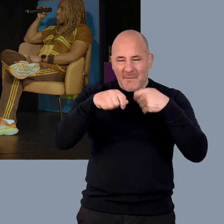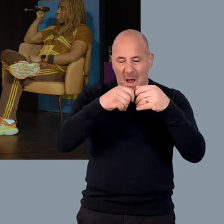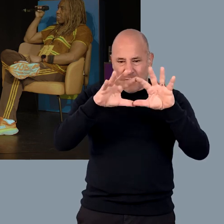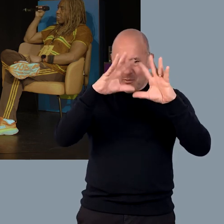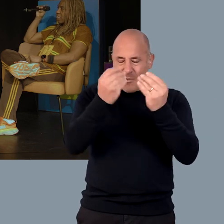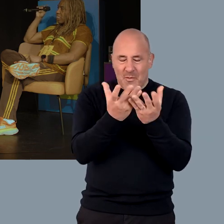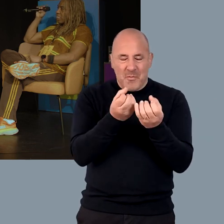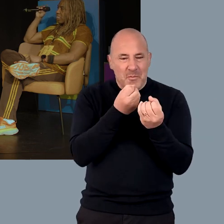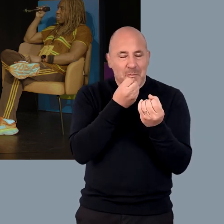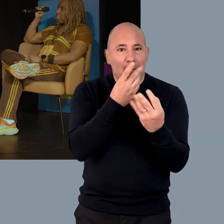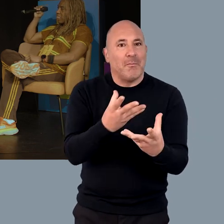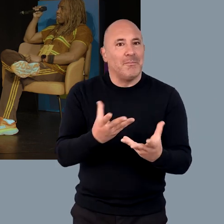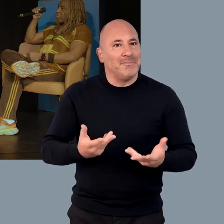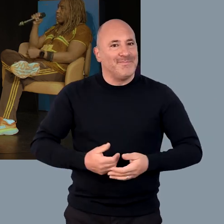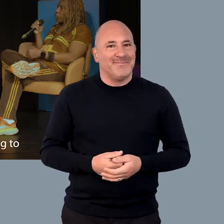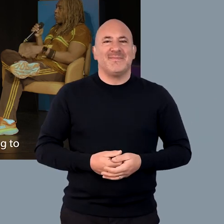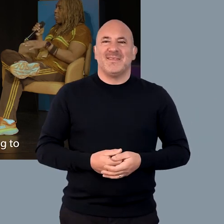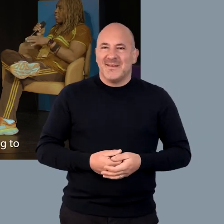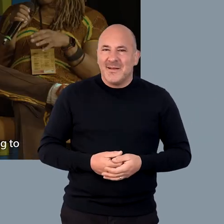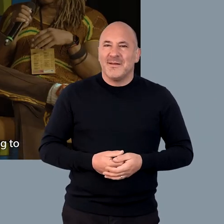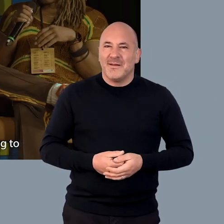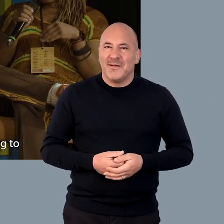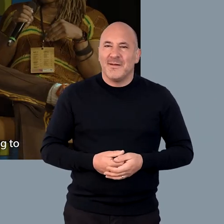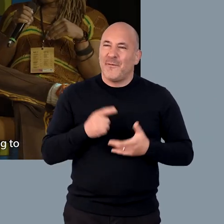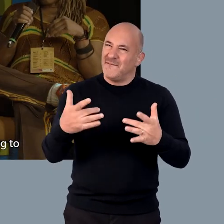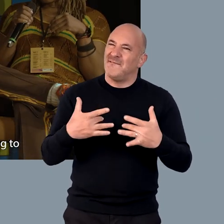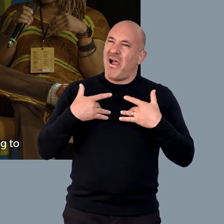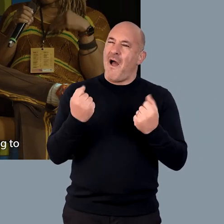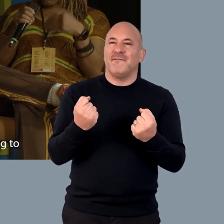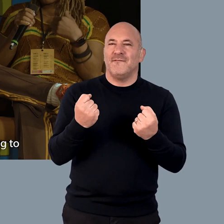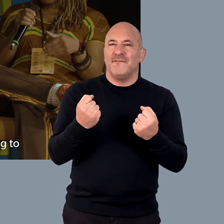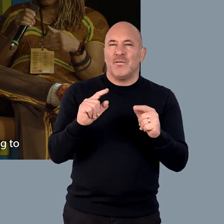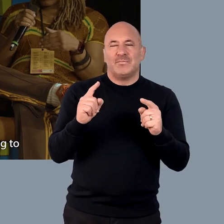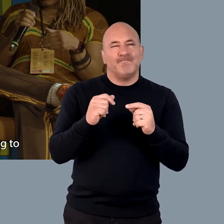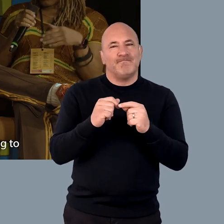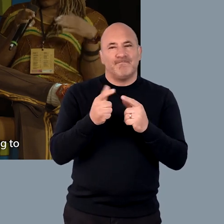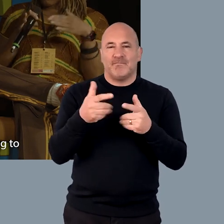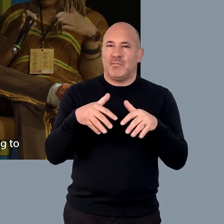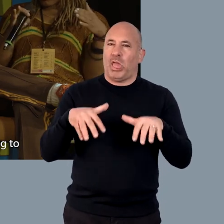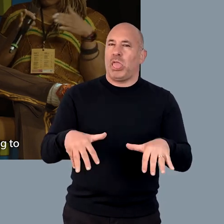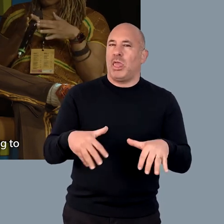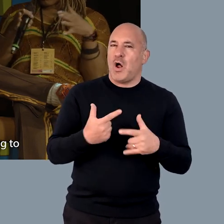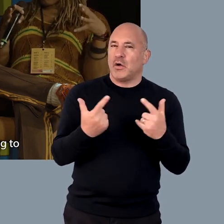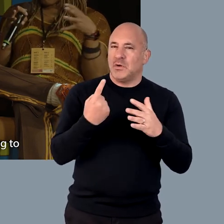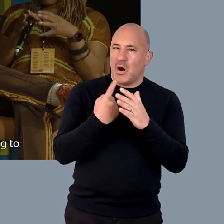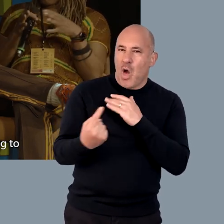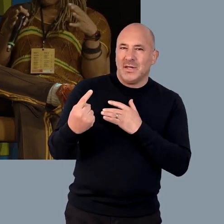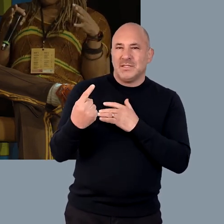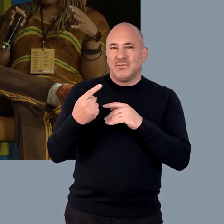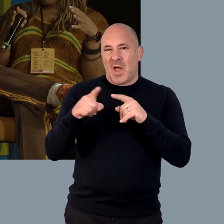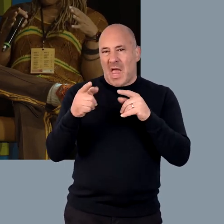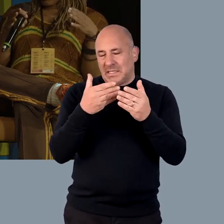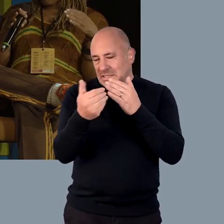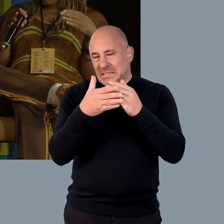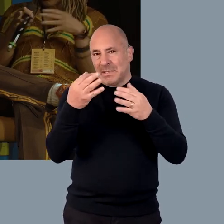whole Much richer do you feel like? That there's a lot of loneliness that you're having to to